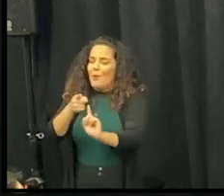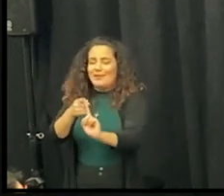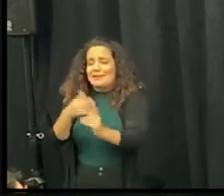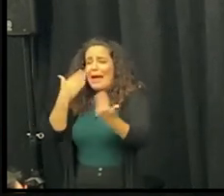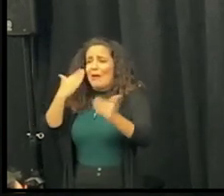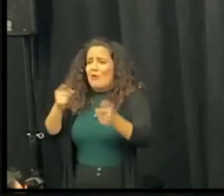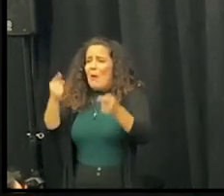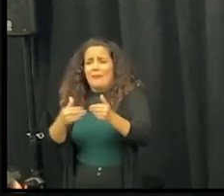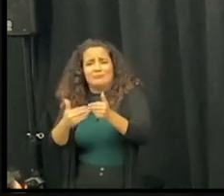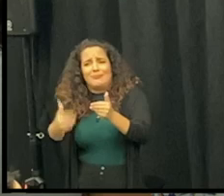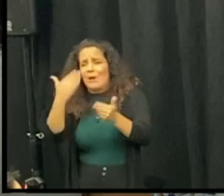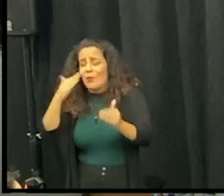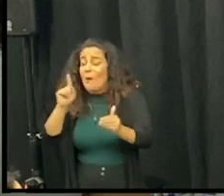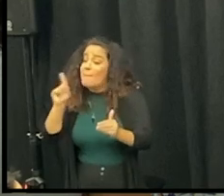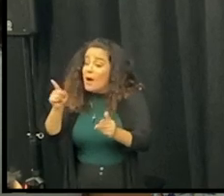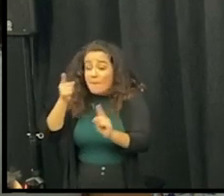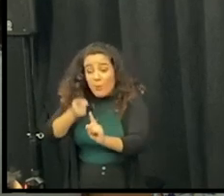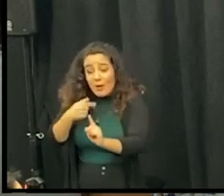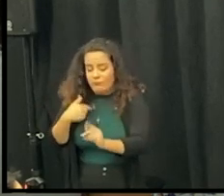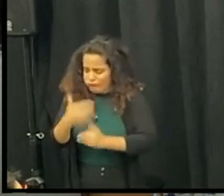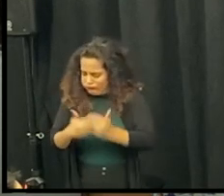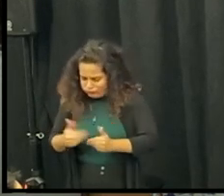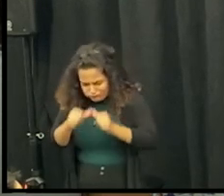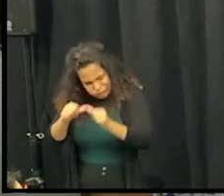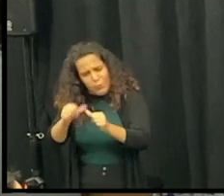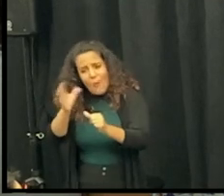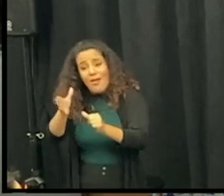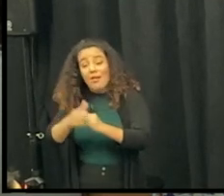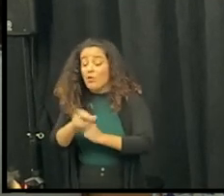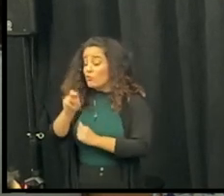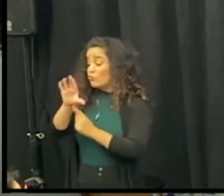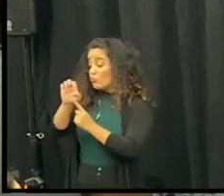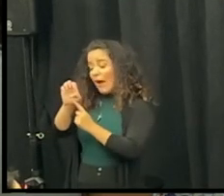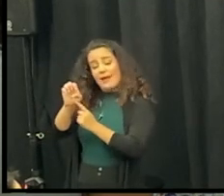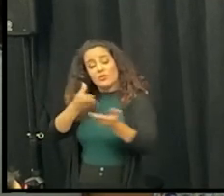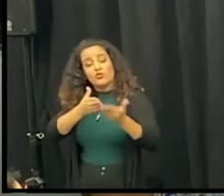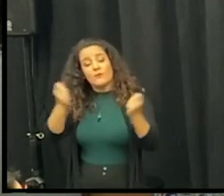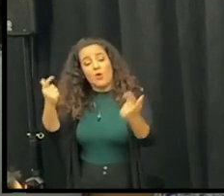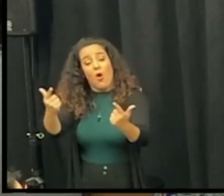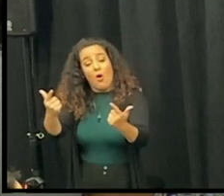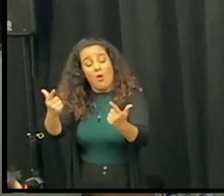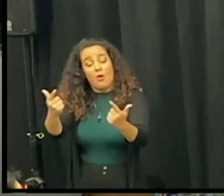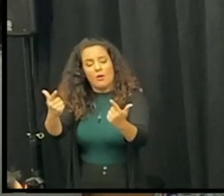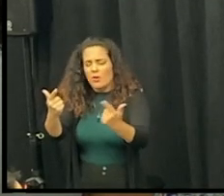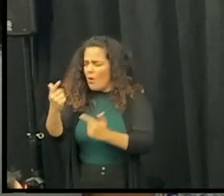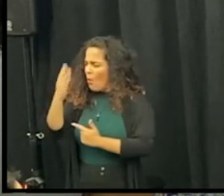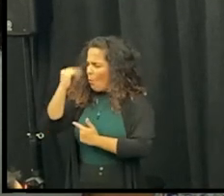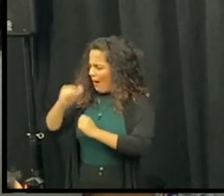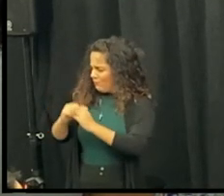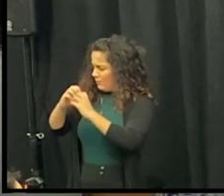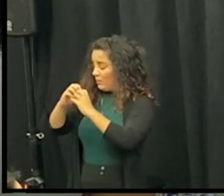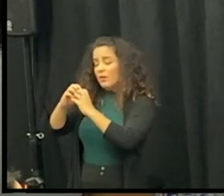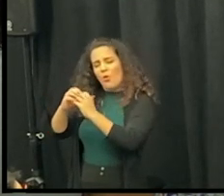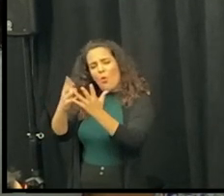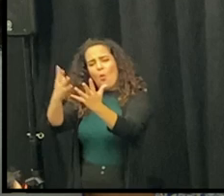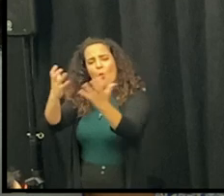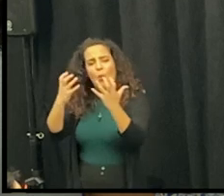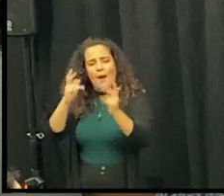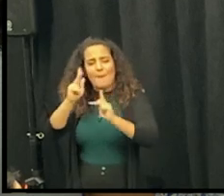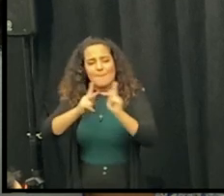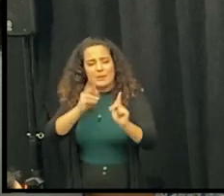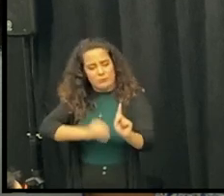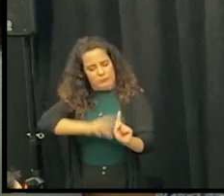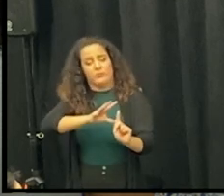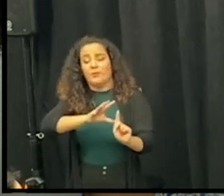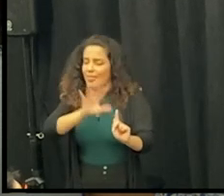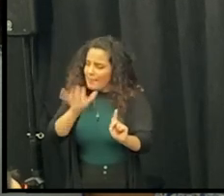going. And the RISE directory serves everyone, but we've designed it in mind so that visibility is at the forefront, and that matters.